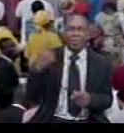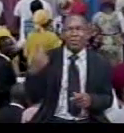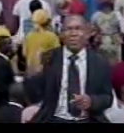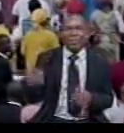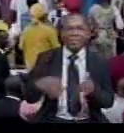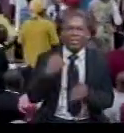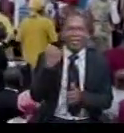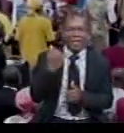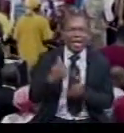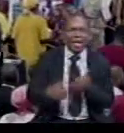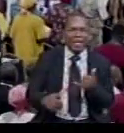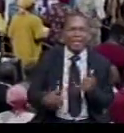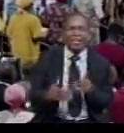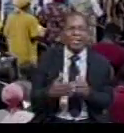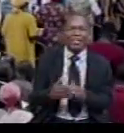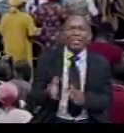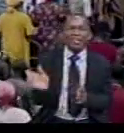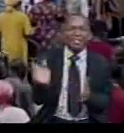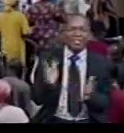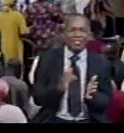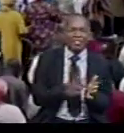the end.